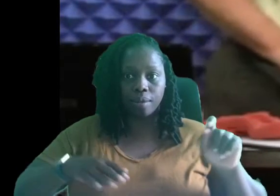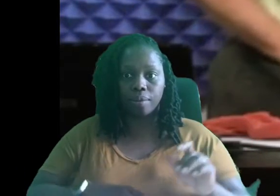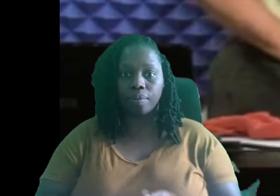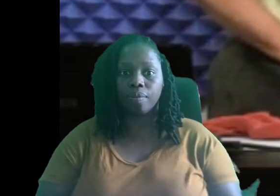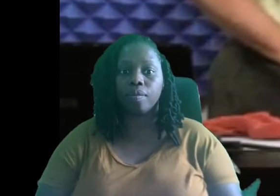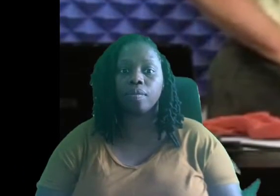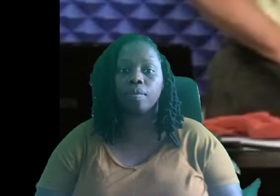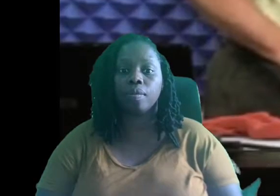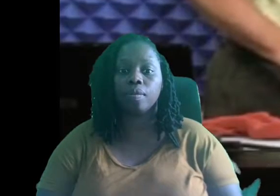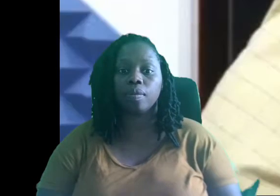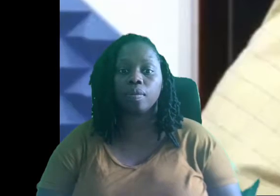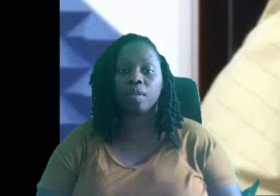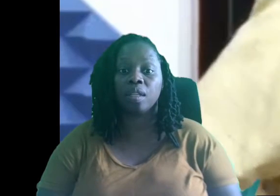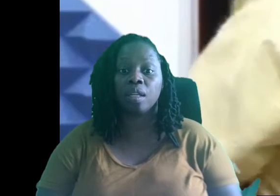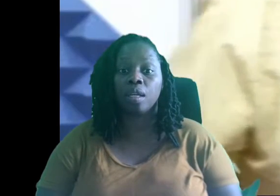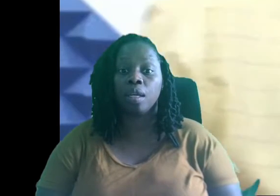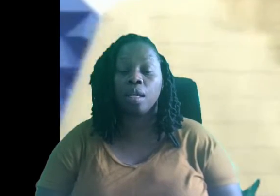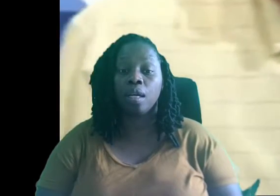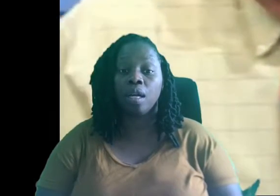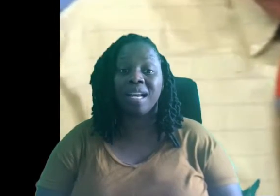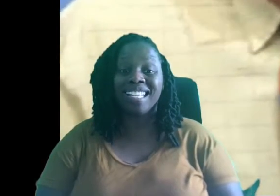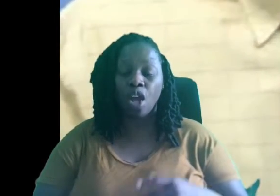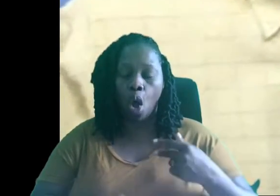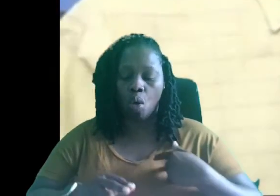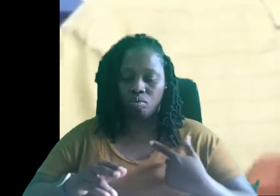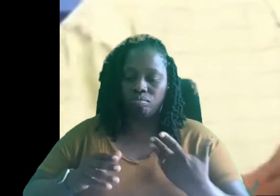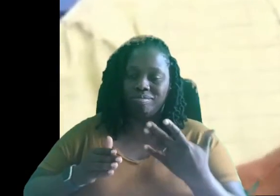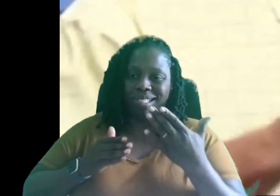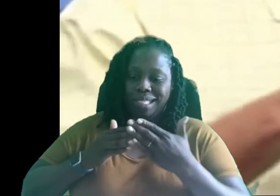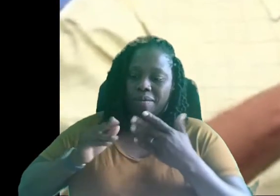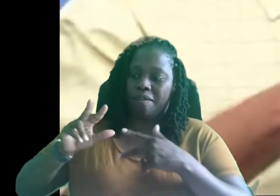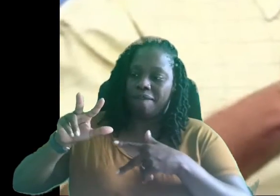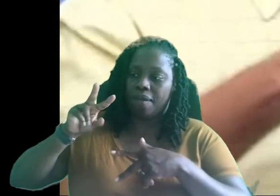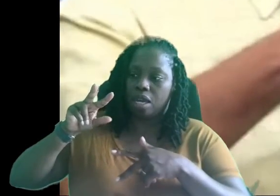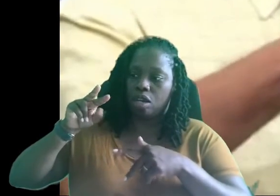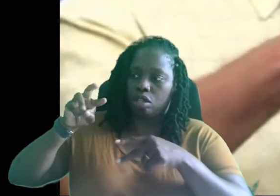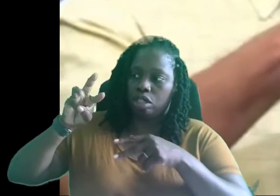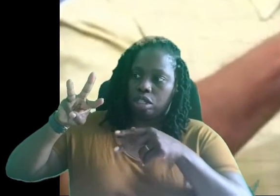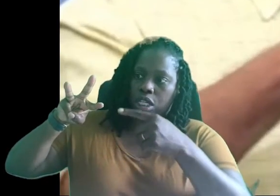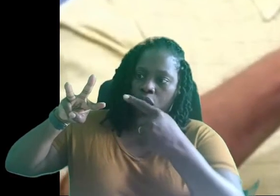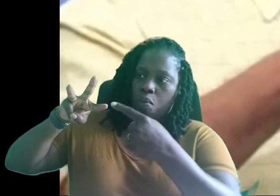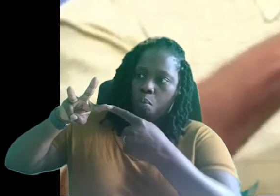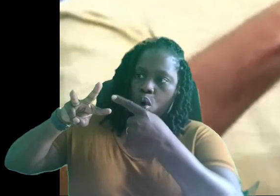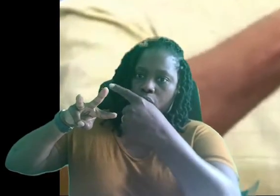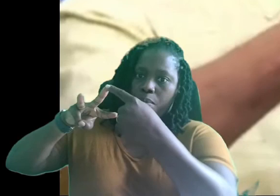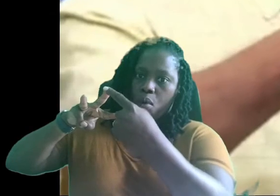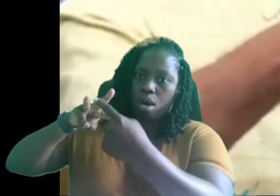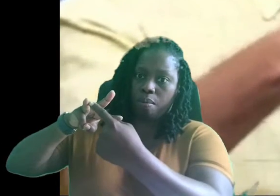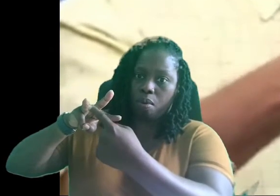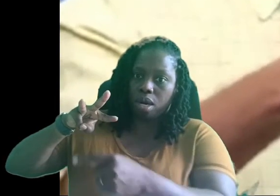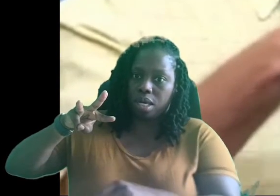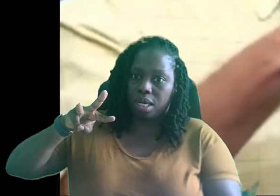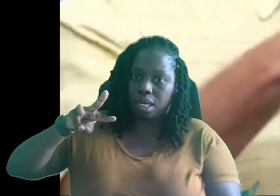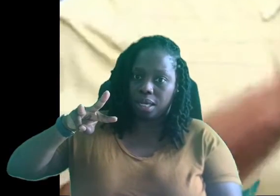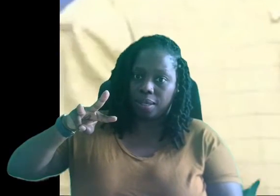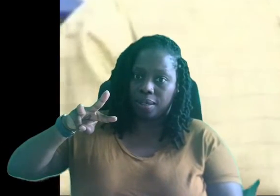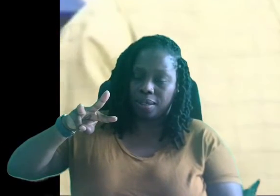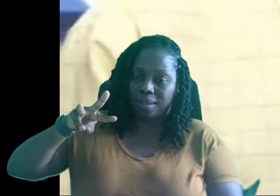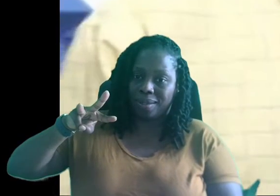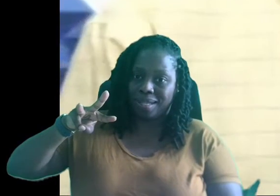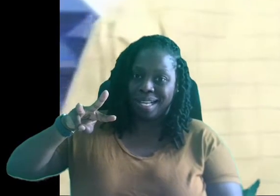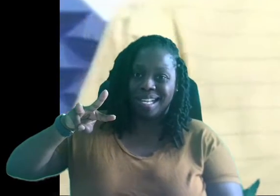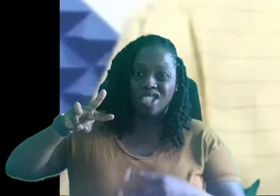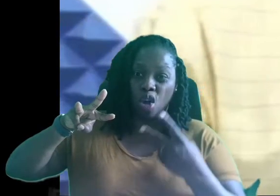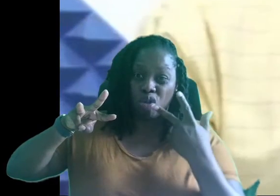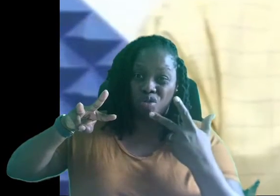namely the plane of this board. If I take the ends of my 3 fingers here, here's a point, here's a point, here's